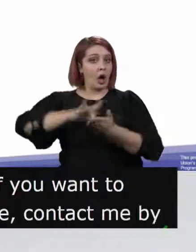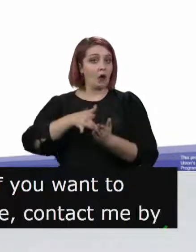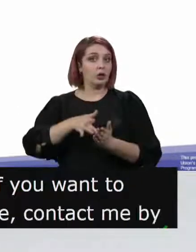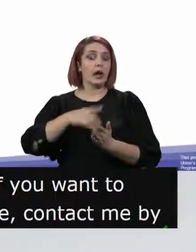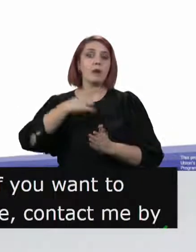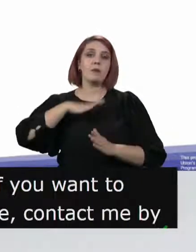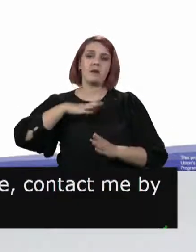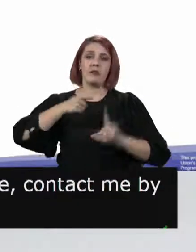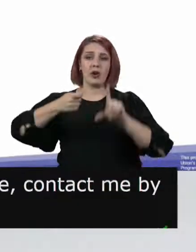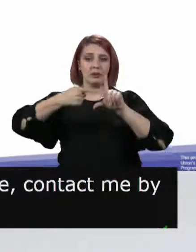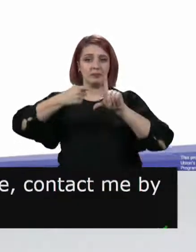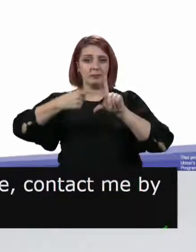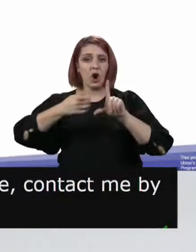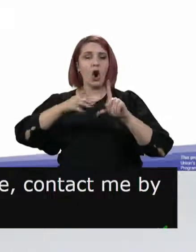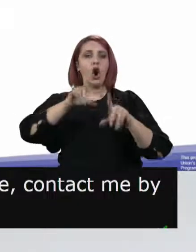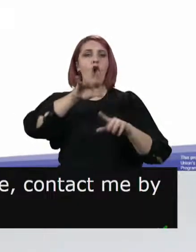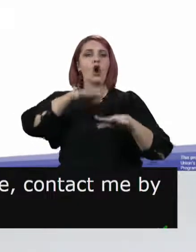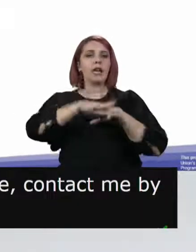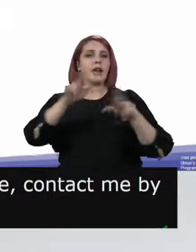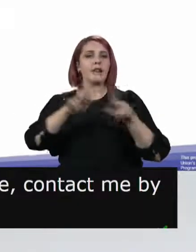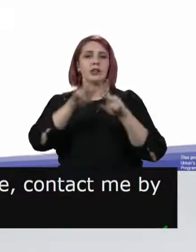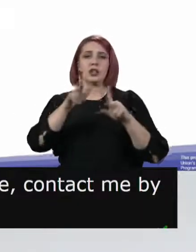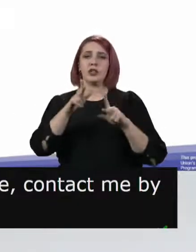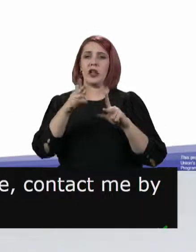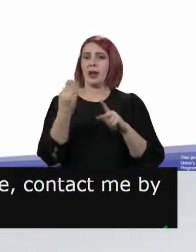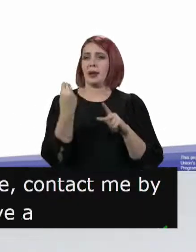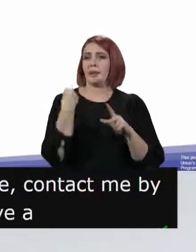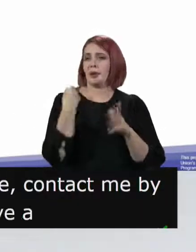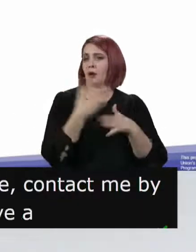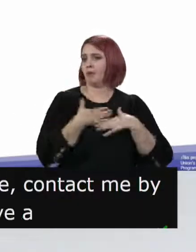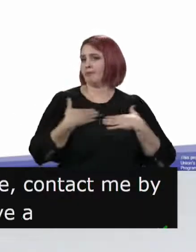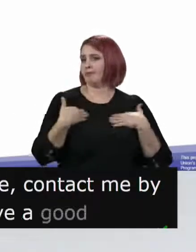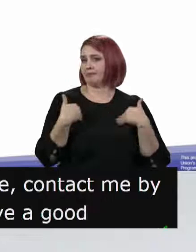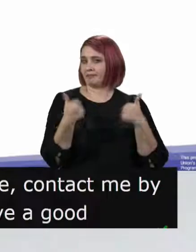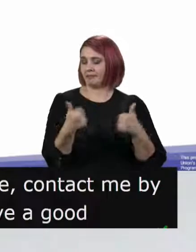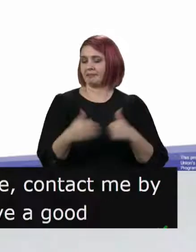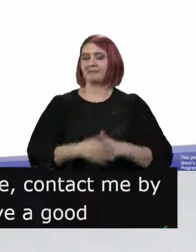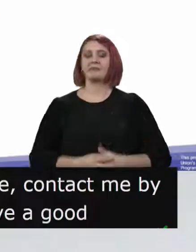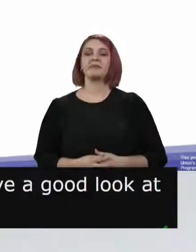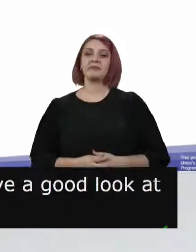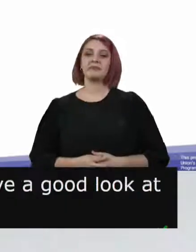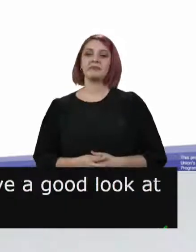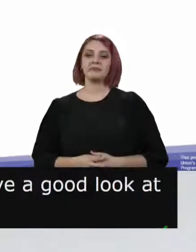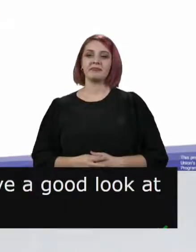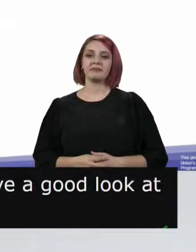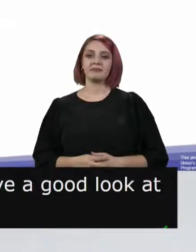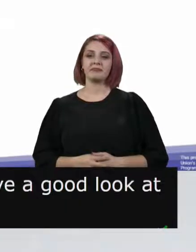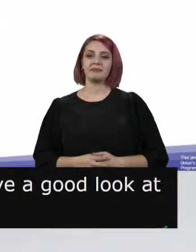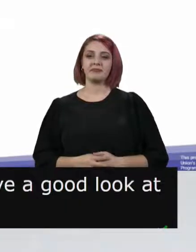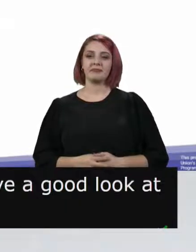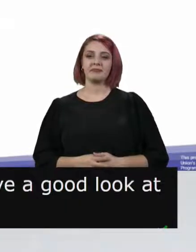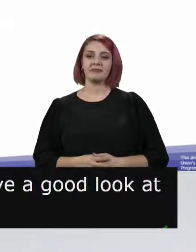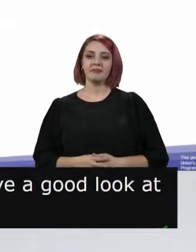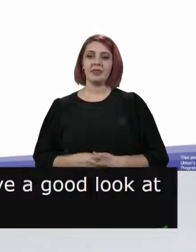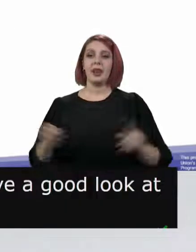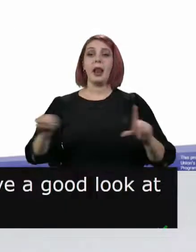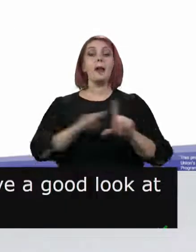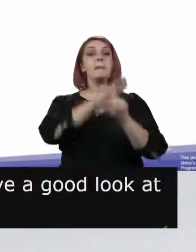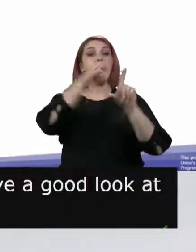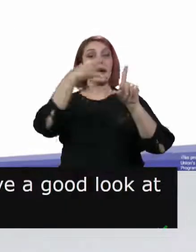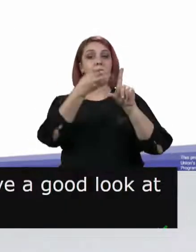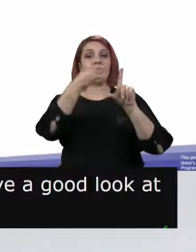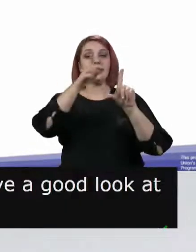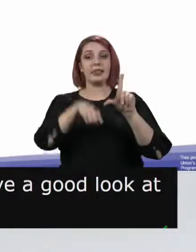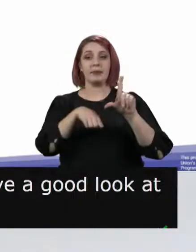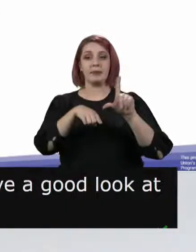social media, and do have a good look at the tripsproject.eu. There's a much wider range of materials as we